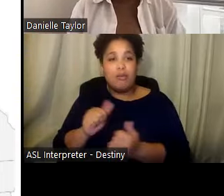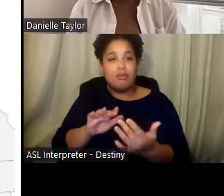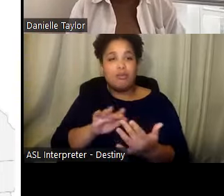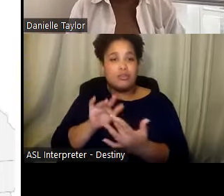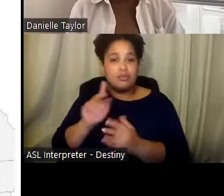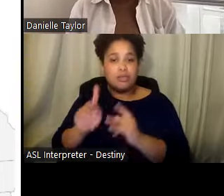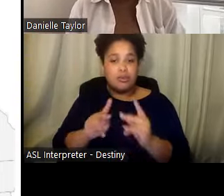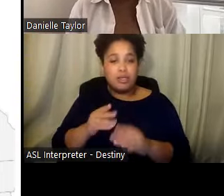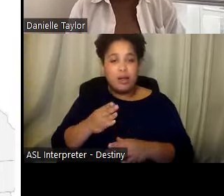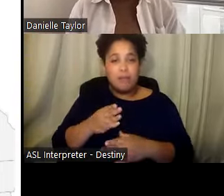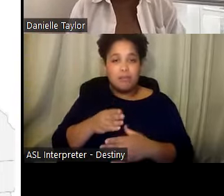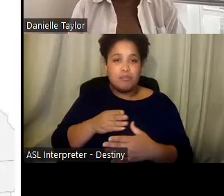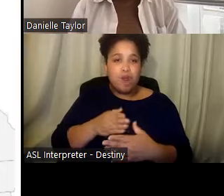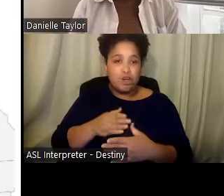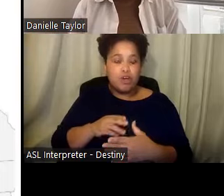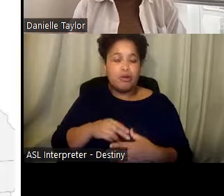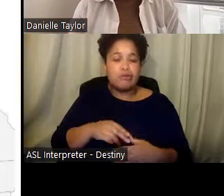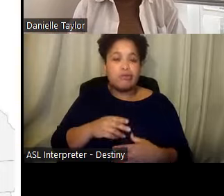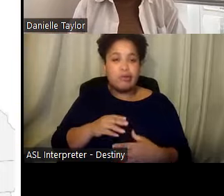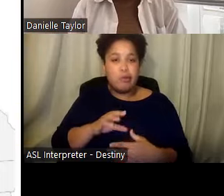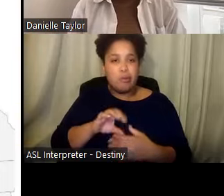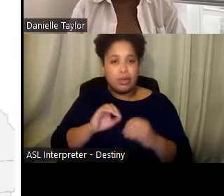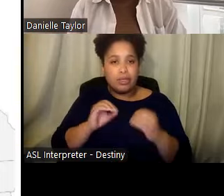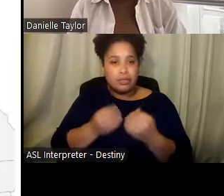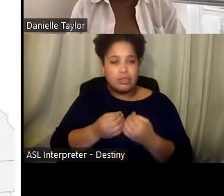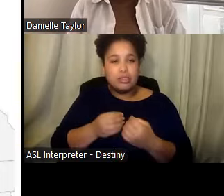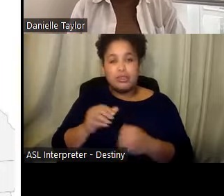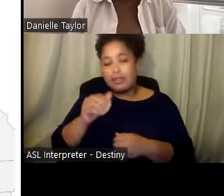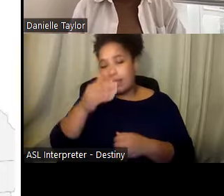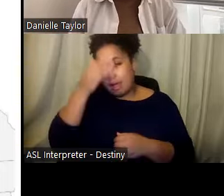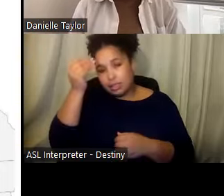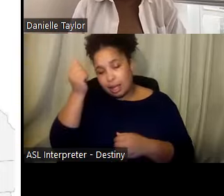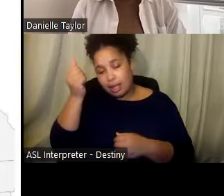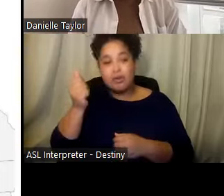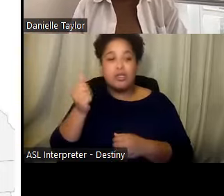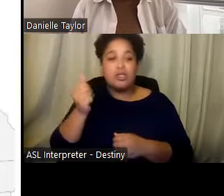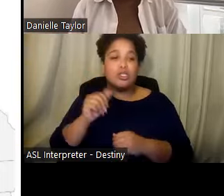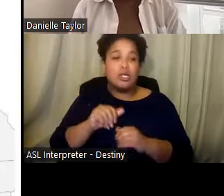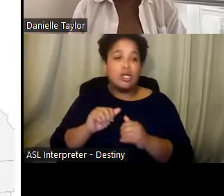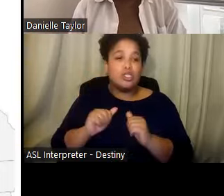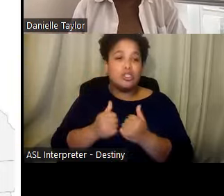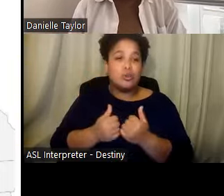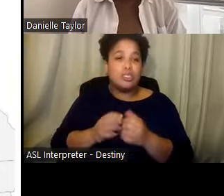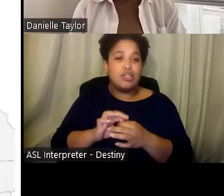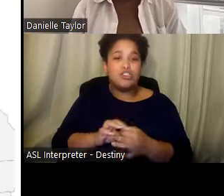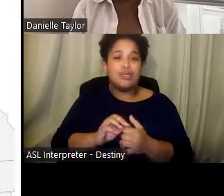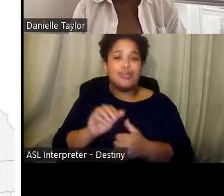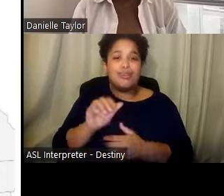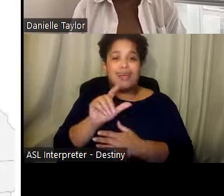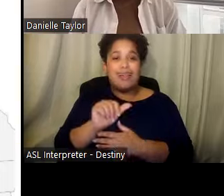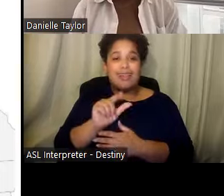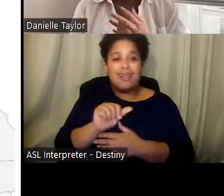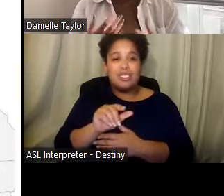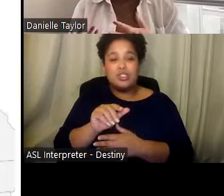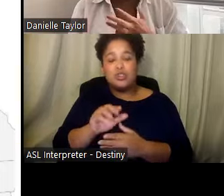partner organizations. We're working with the Alzheimer's Association, ALS LA, and ALS OC to conduct outreach